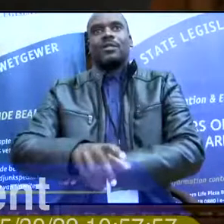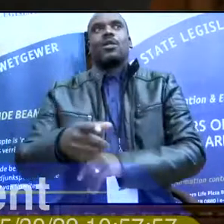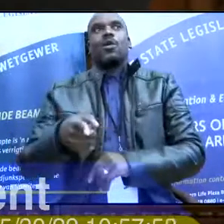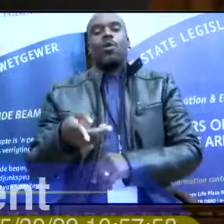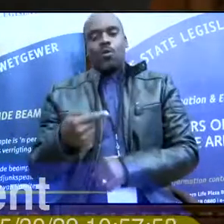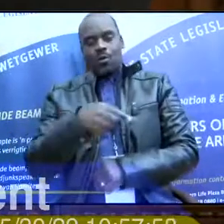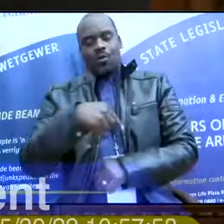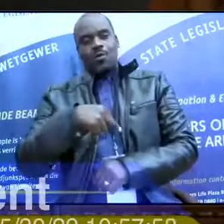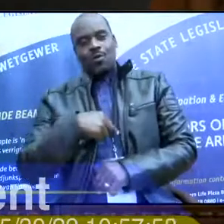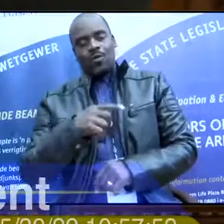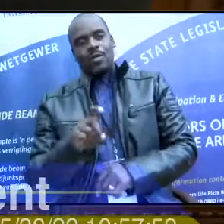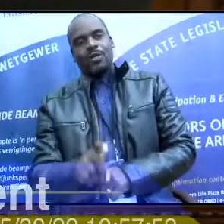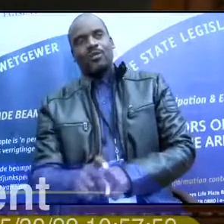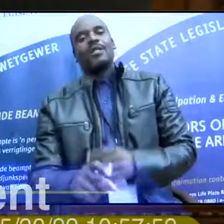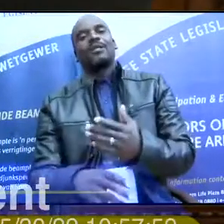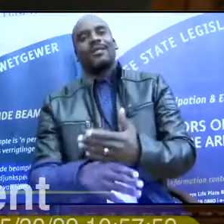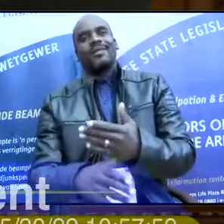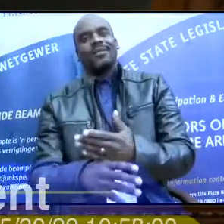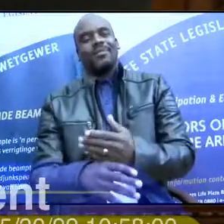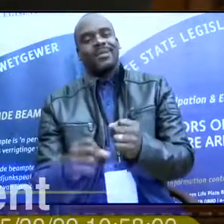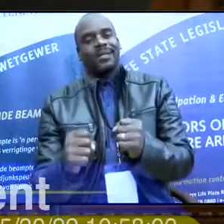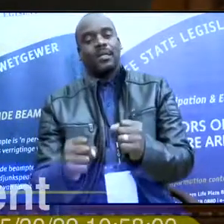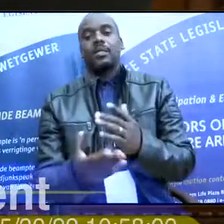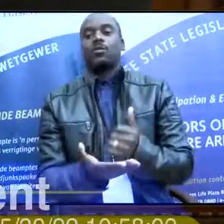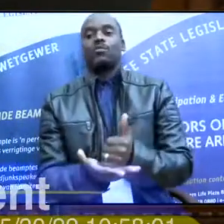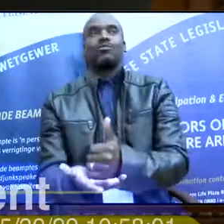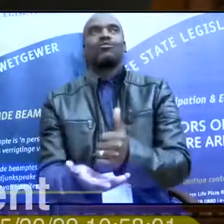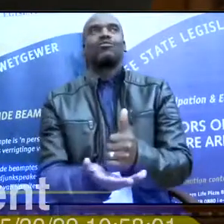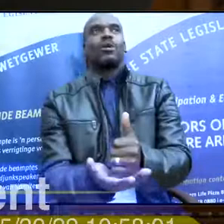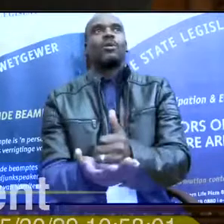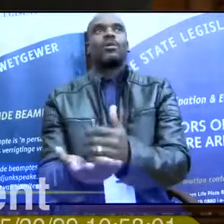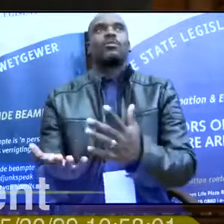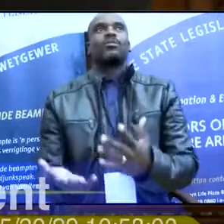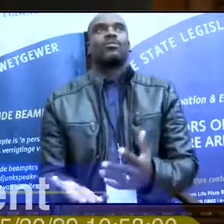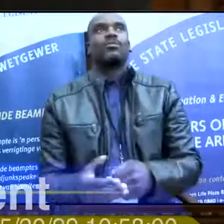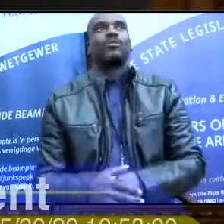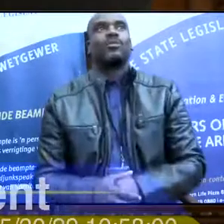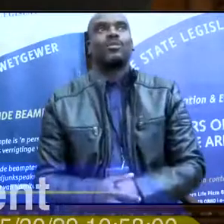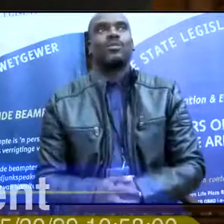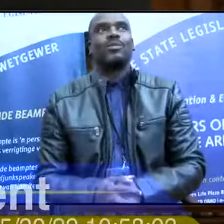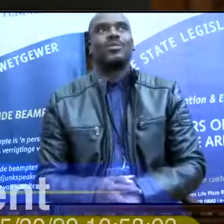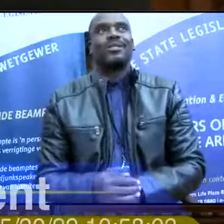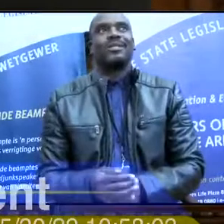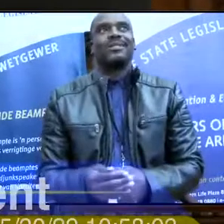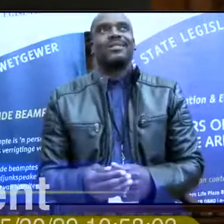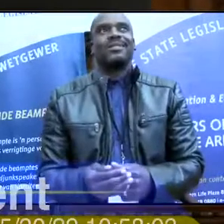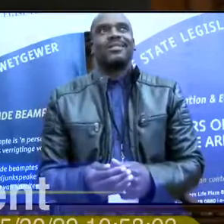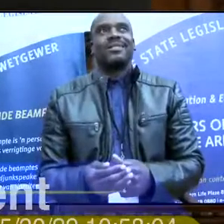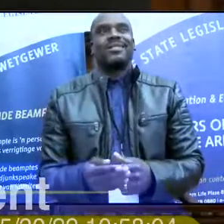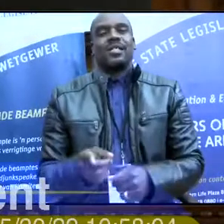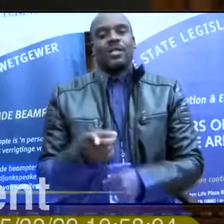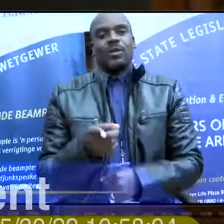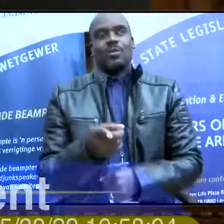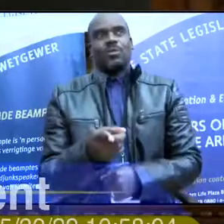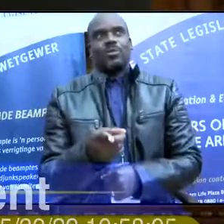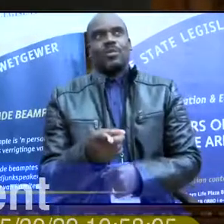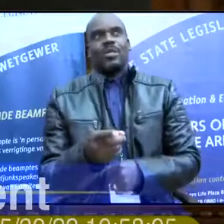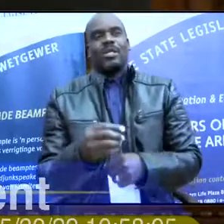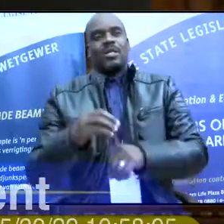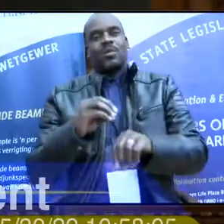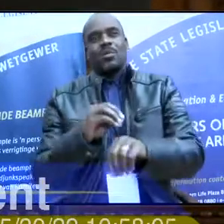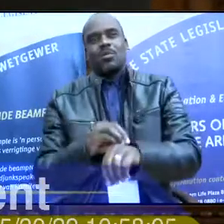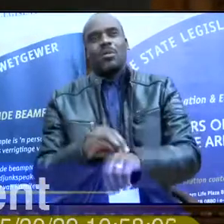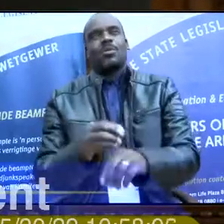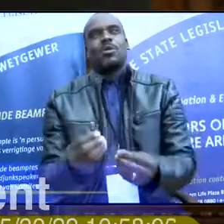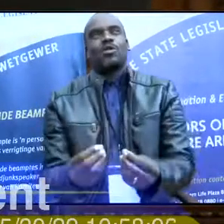we consolidate we reduce our debts and we re reverse the the public debt within the province